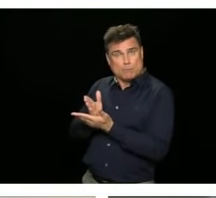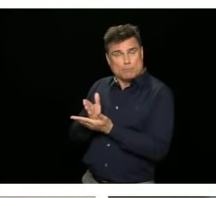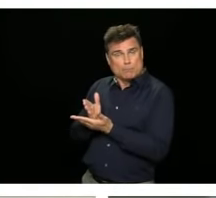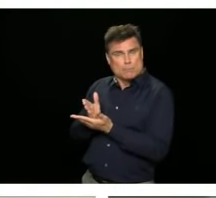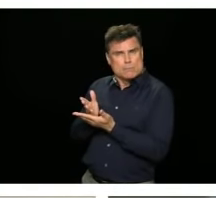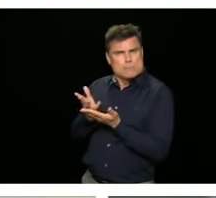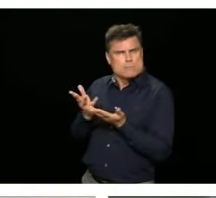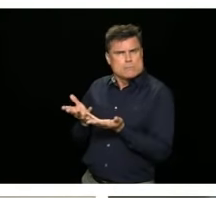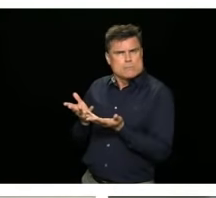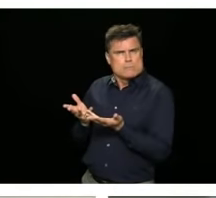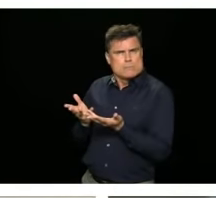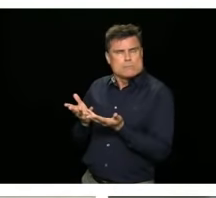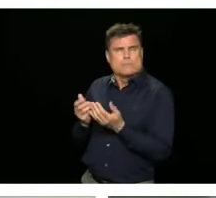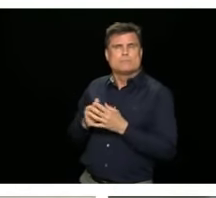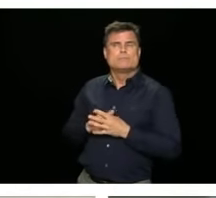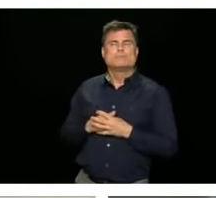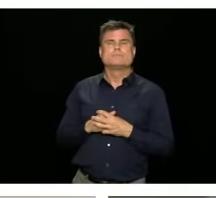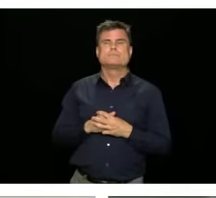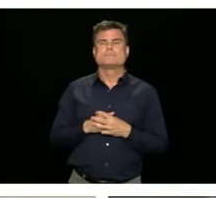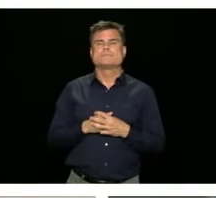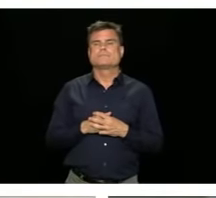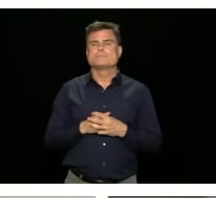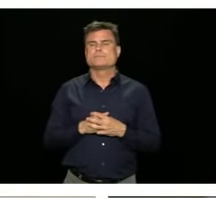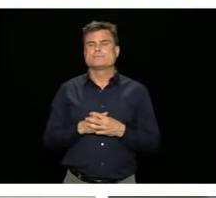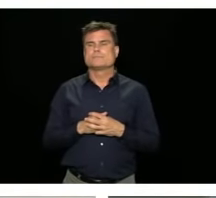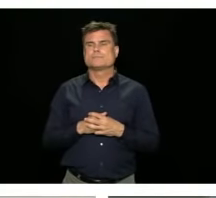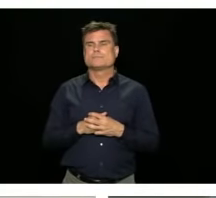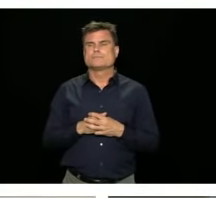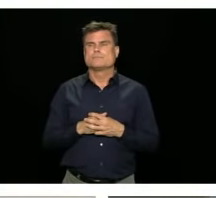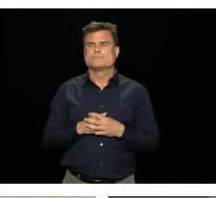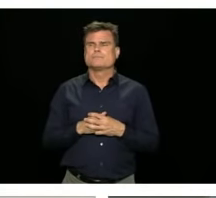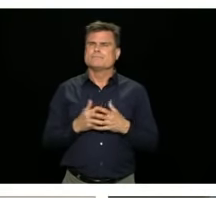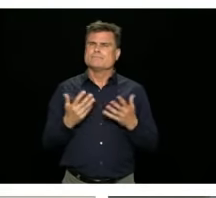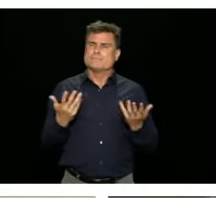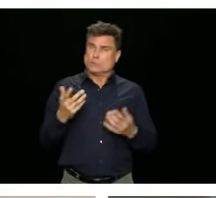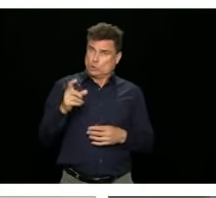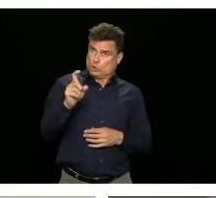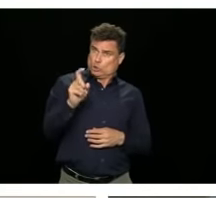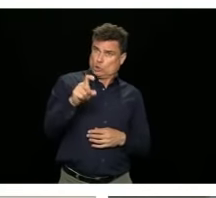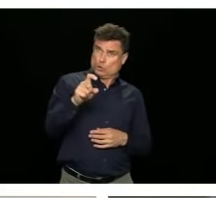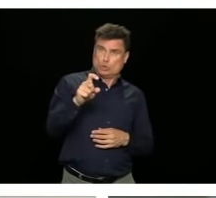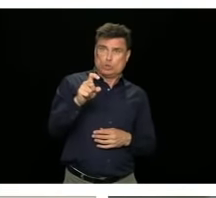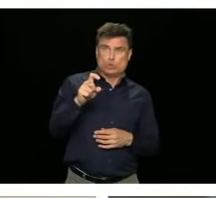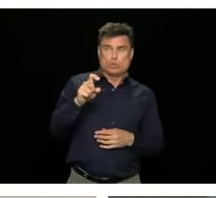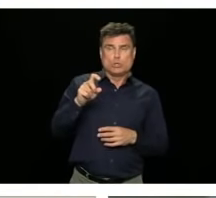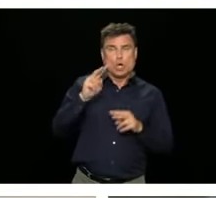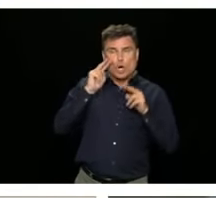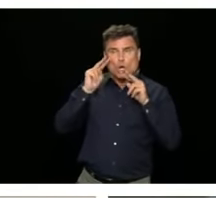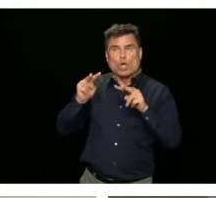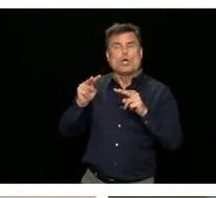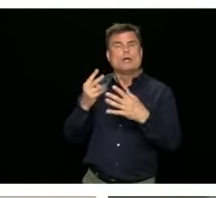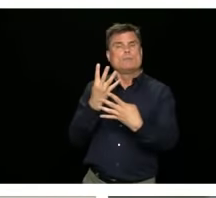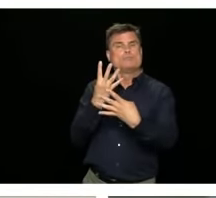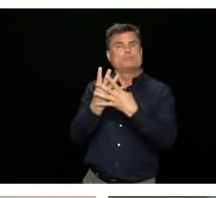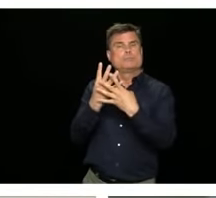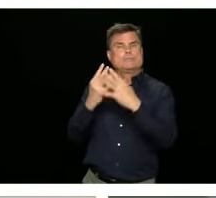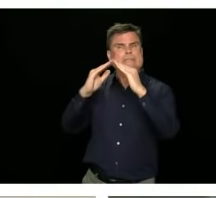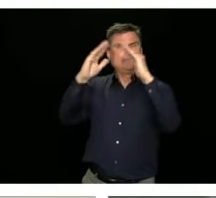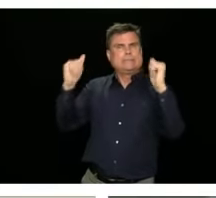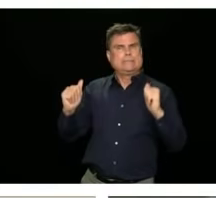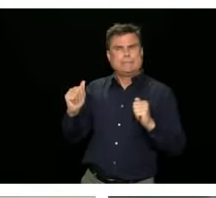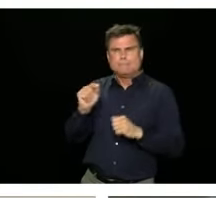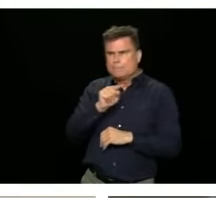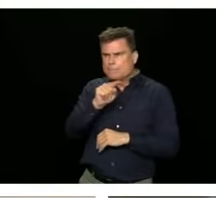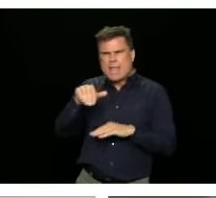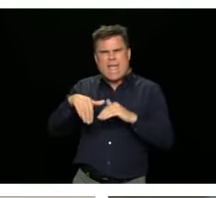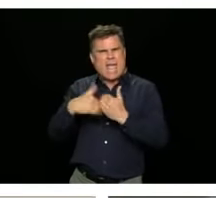system. And so I'm of the idea, for instance, that we definitely need to reconsider